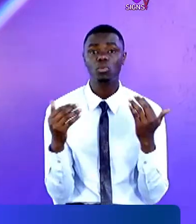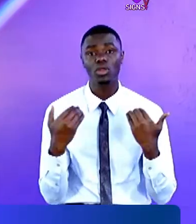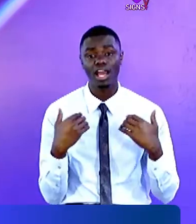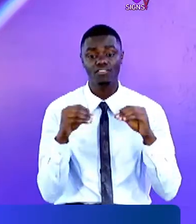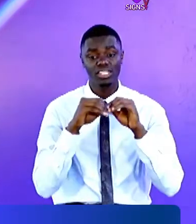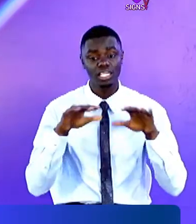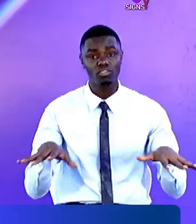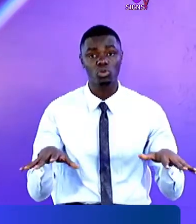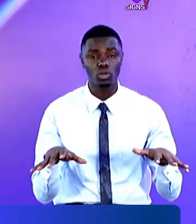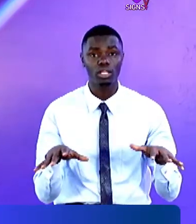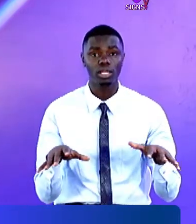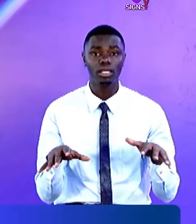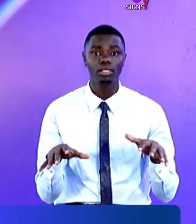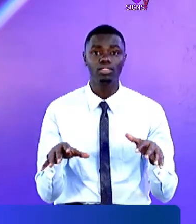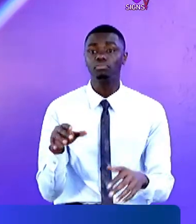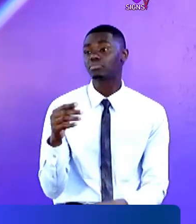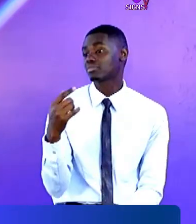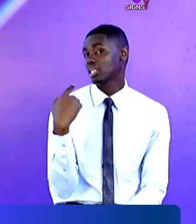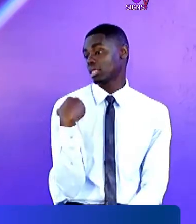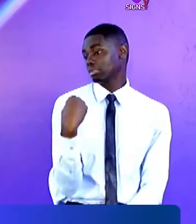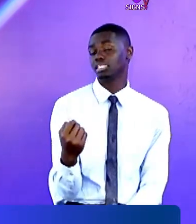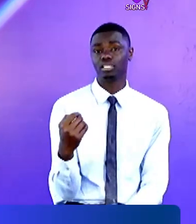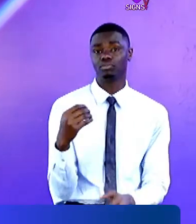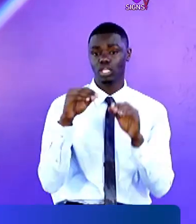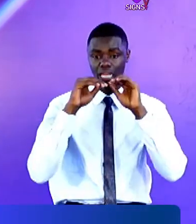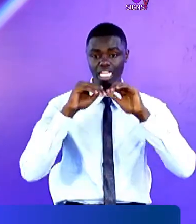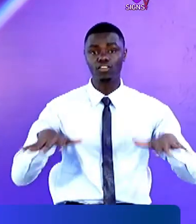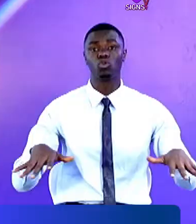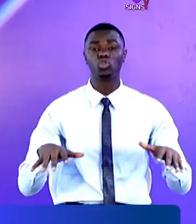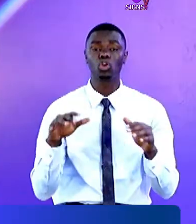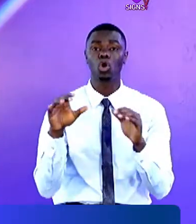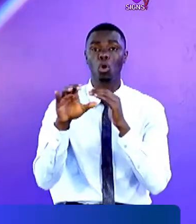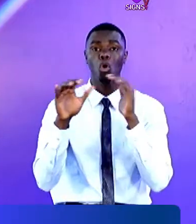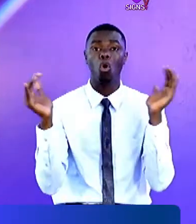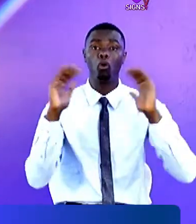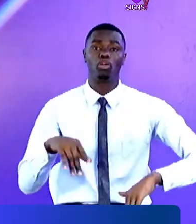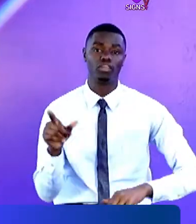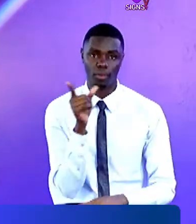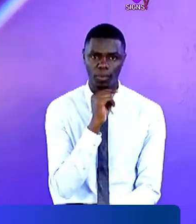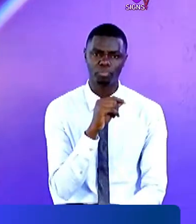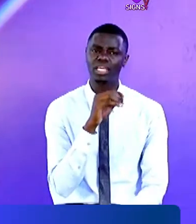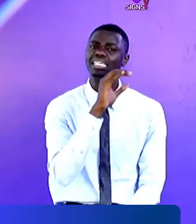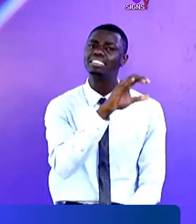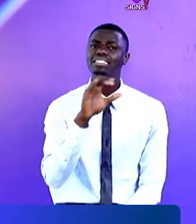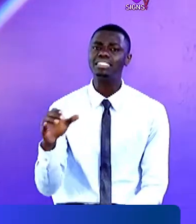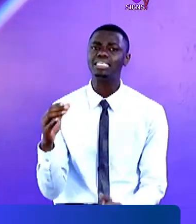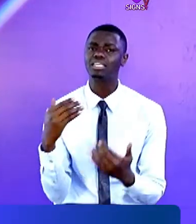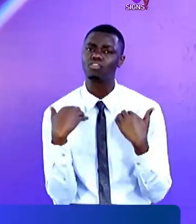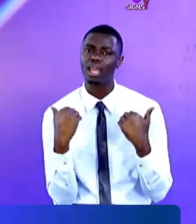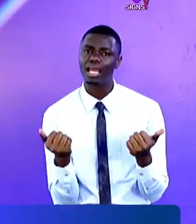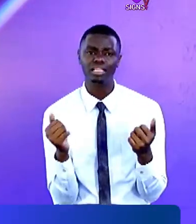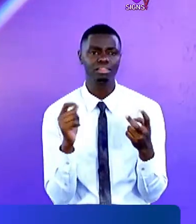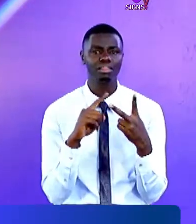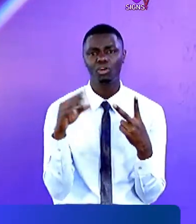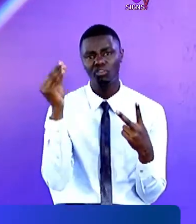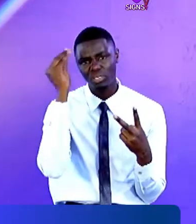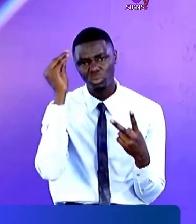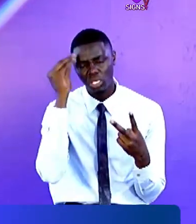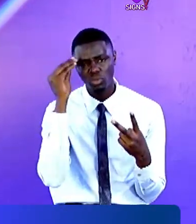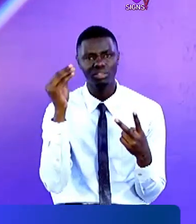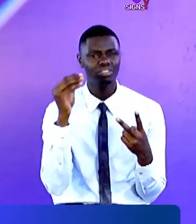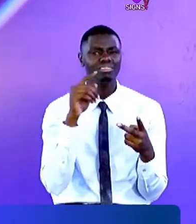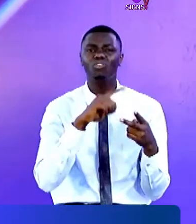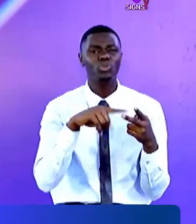devolution. I'm sorry, last day we had devolution conference. Some of these CEC of health, of education, of health do not